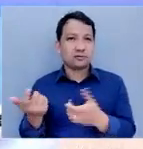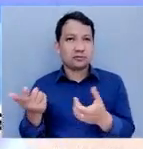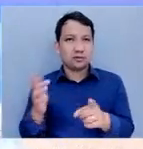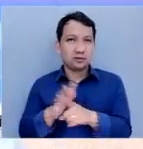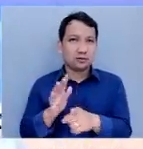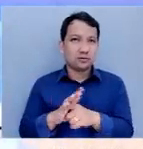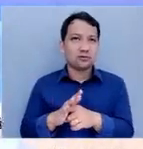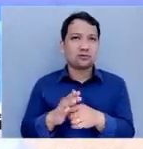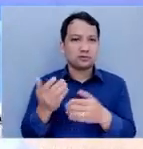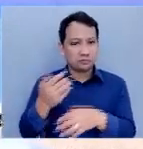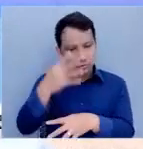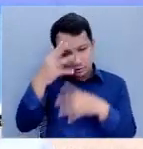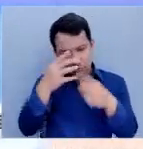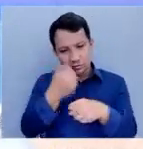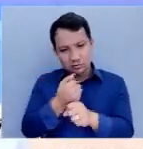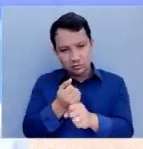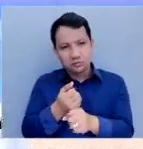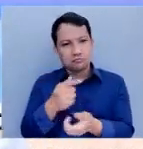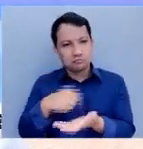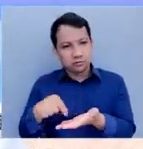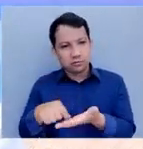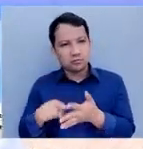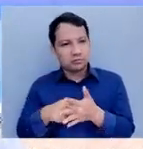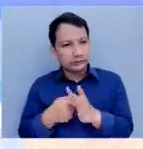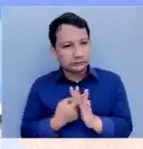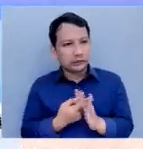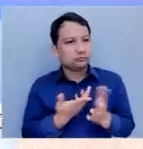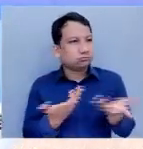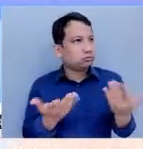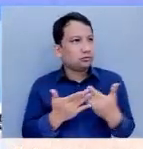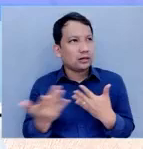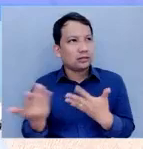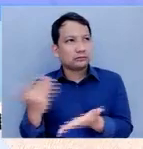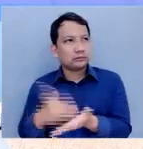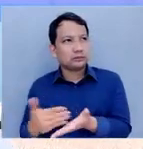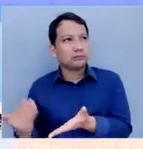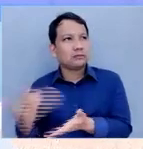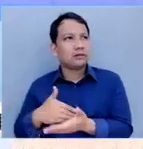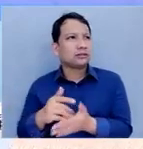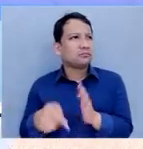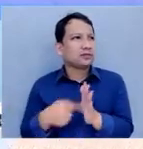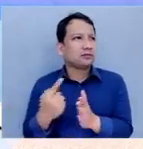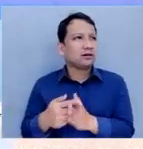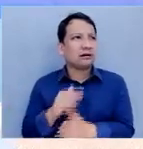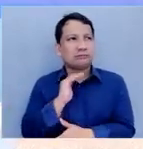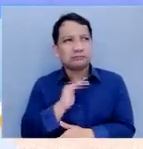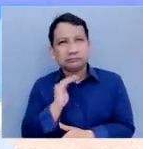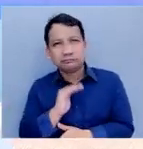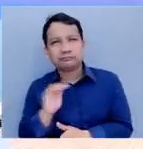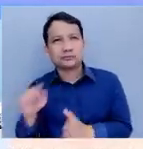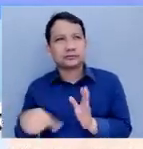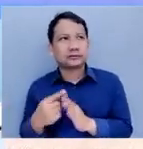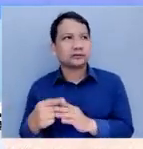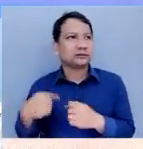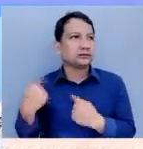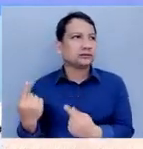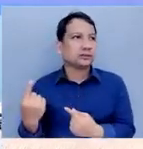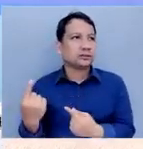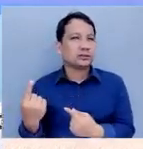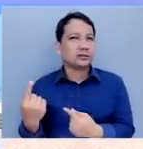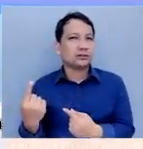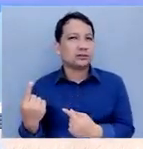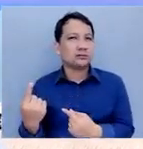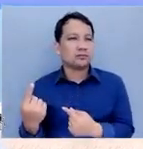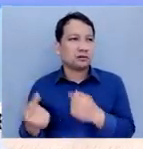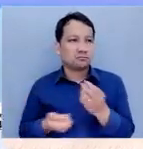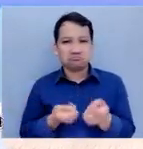have to create from scratch and keep doing it. Mm. And minsan, it gets really tired and you get rejected a lot. But because of the rejections, you know,